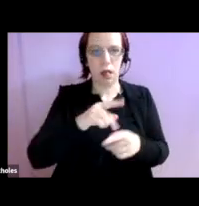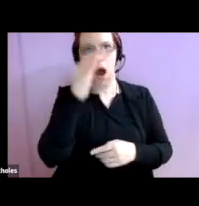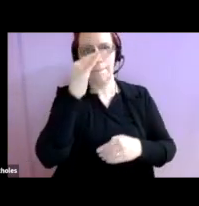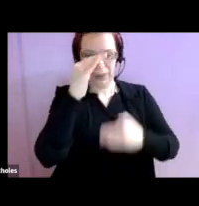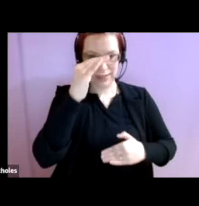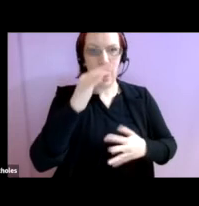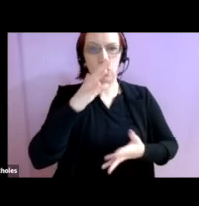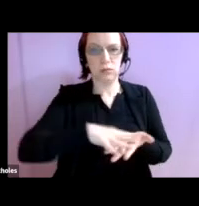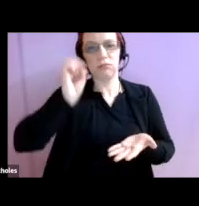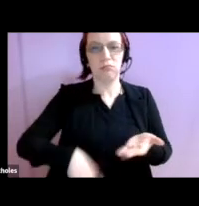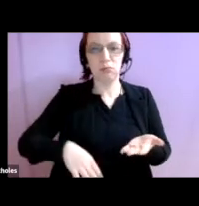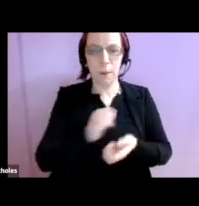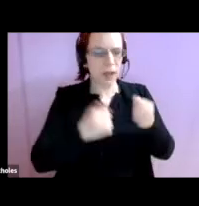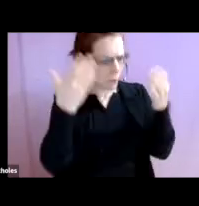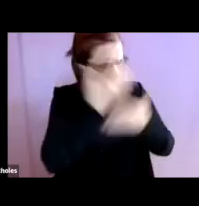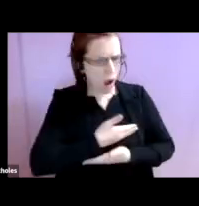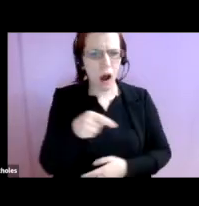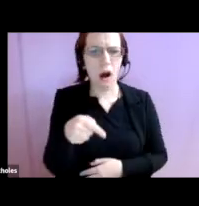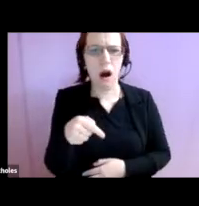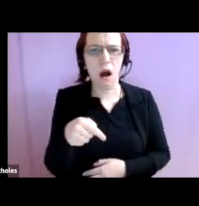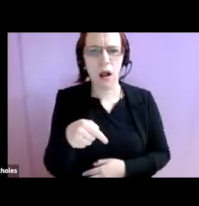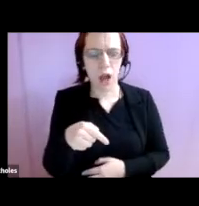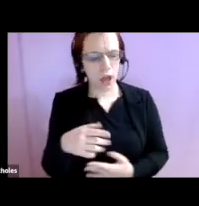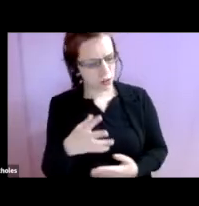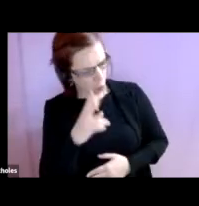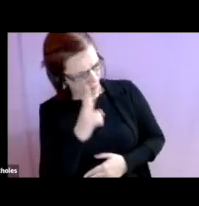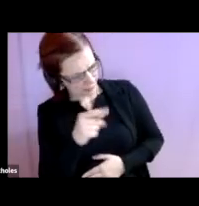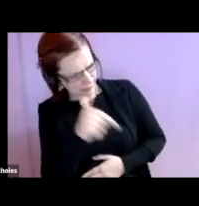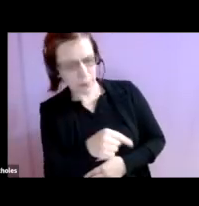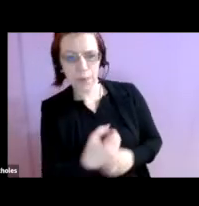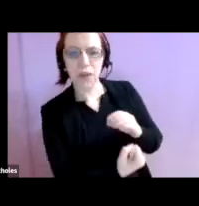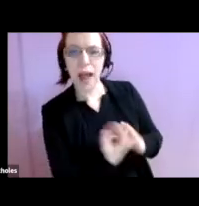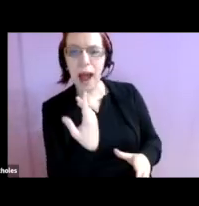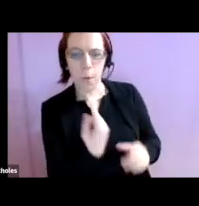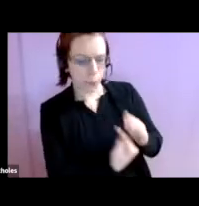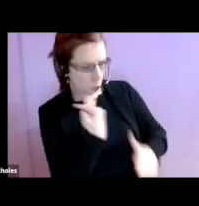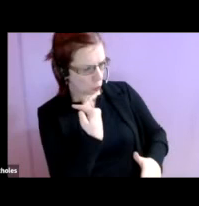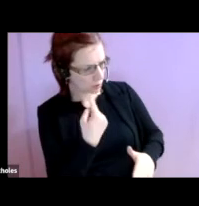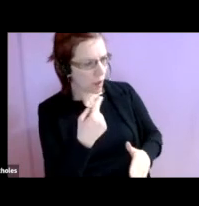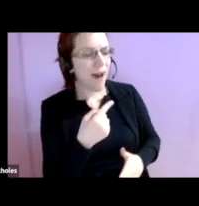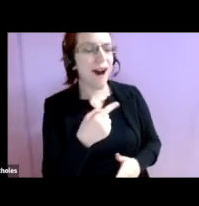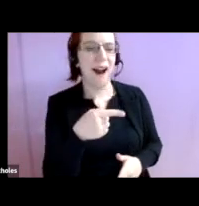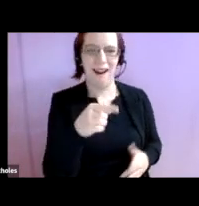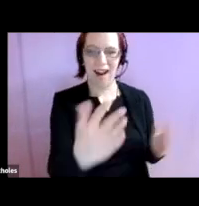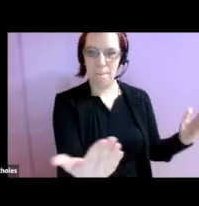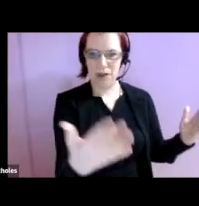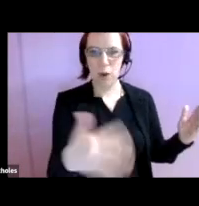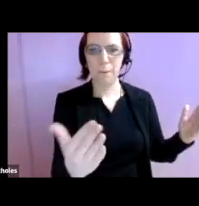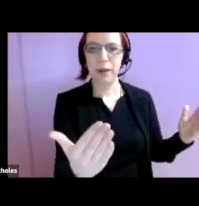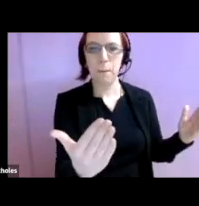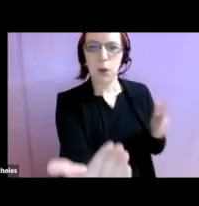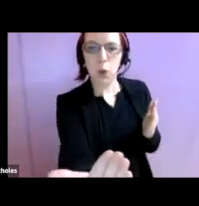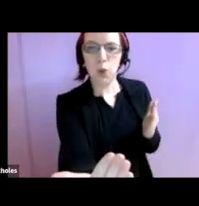at the brightness of the spot at the output of the interferometer, we can see, have the mirrors moved? Now the trouble is, they